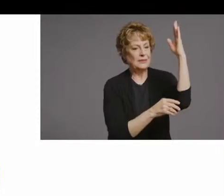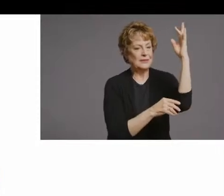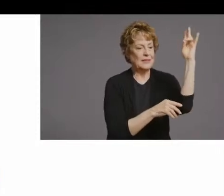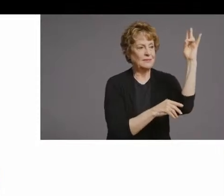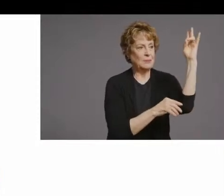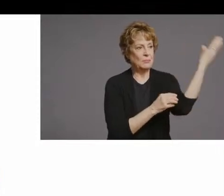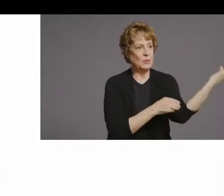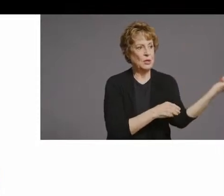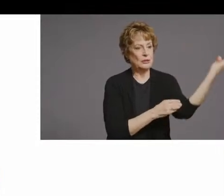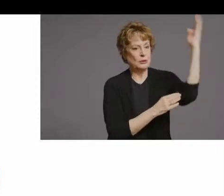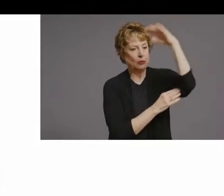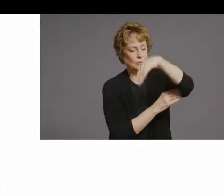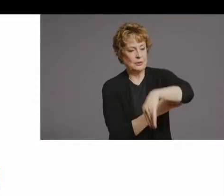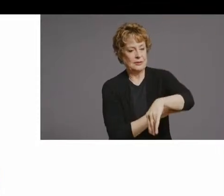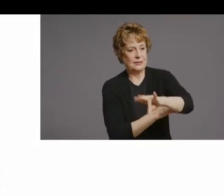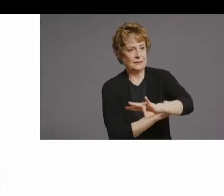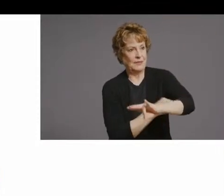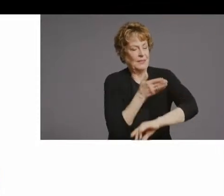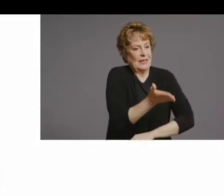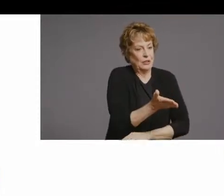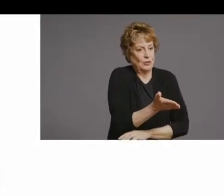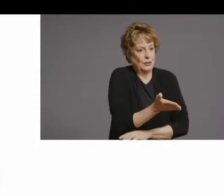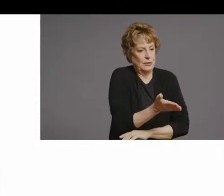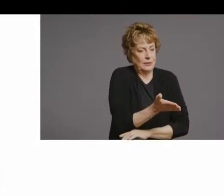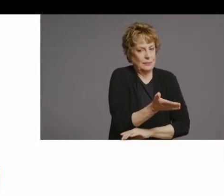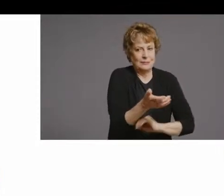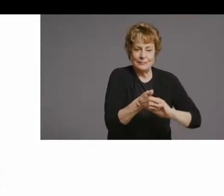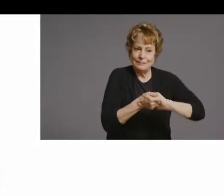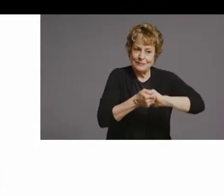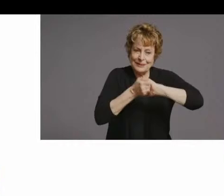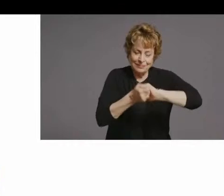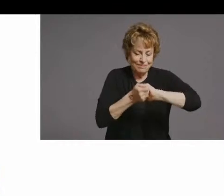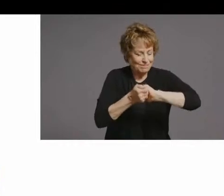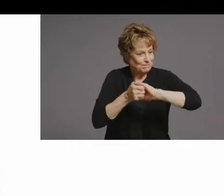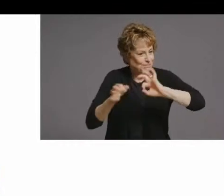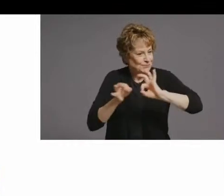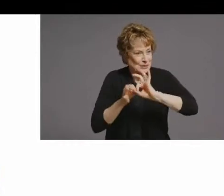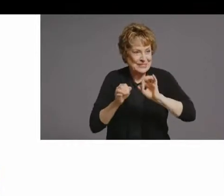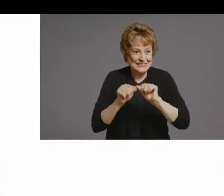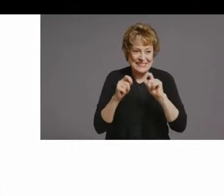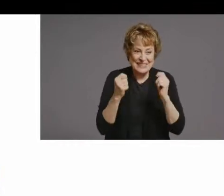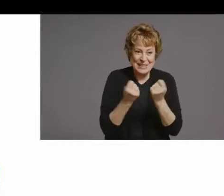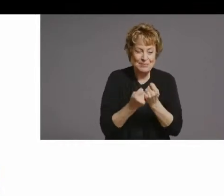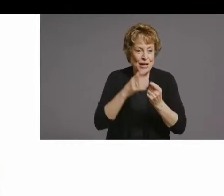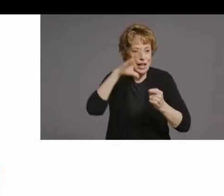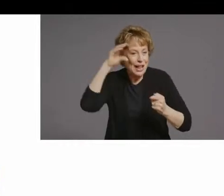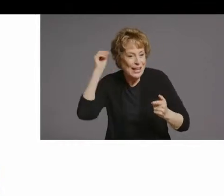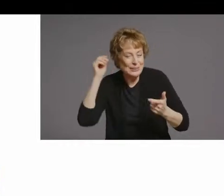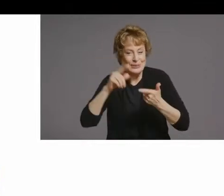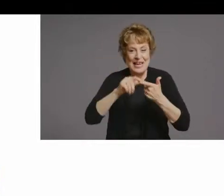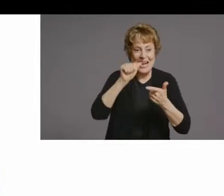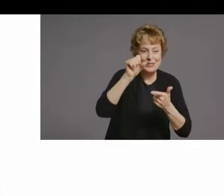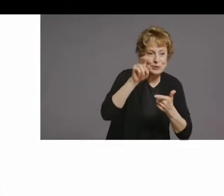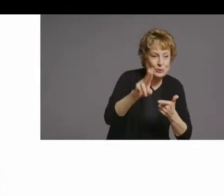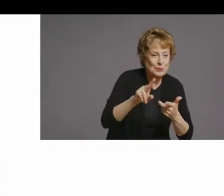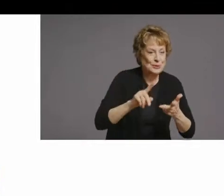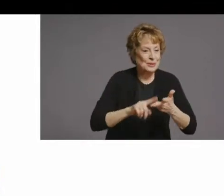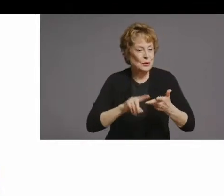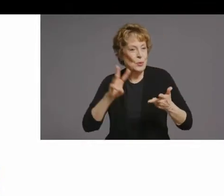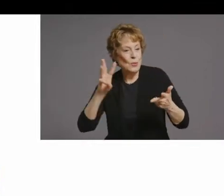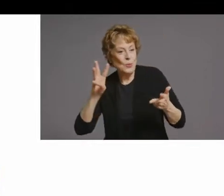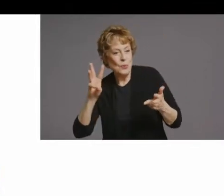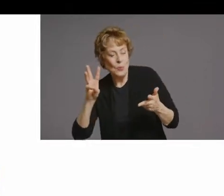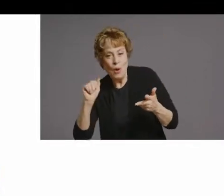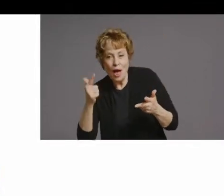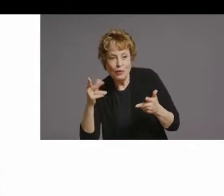as well. And this is a continued partnership with our teams at the Arizona Cardinals, Arizona State University, Walgreens, the City of